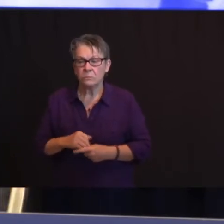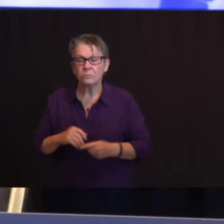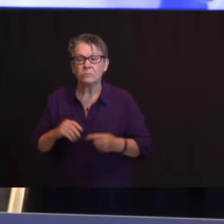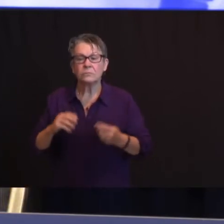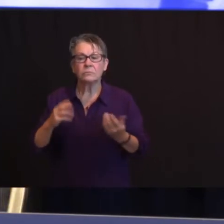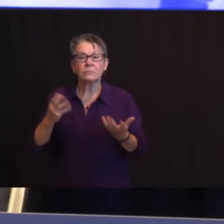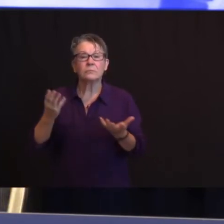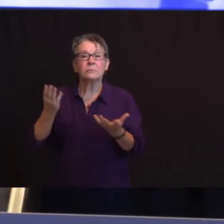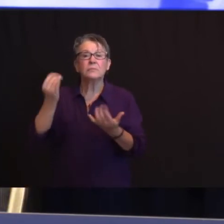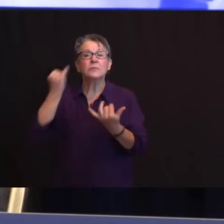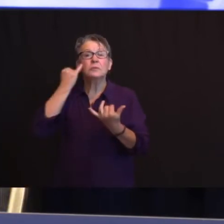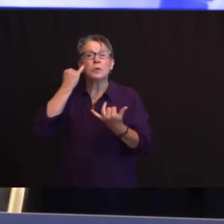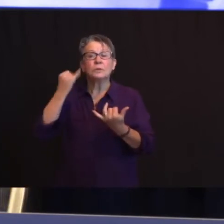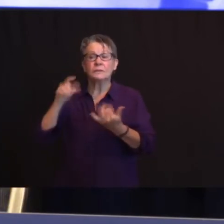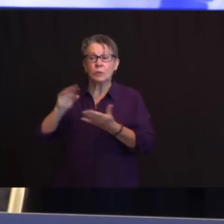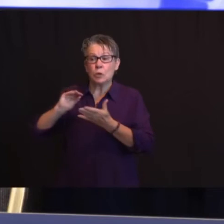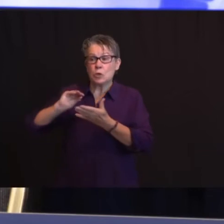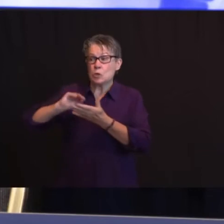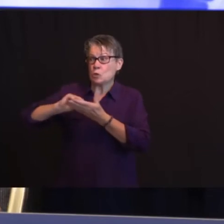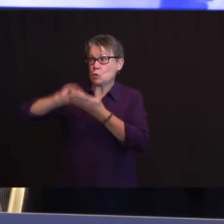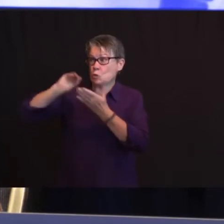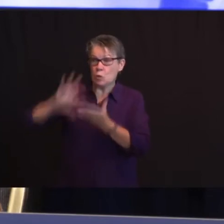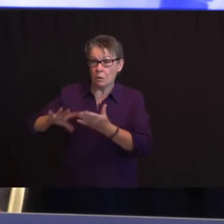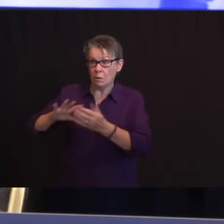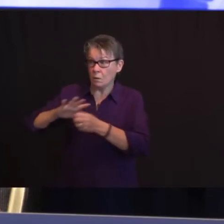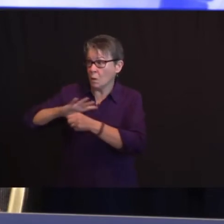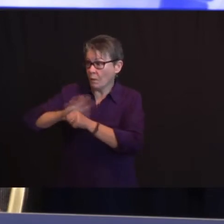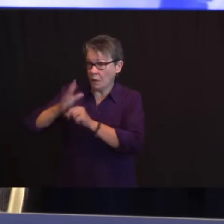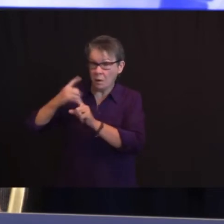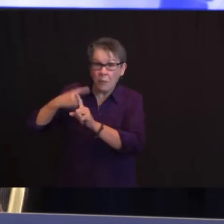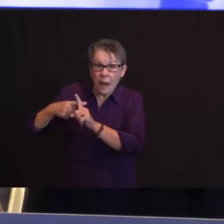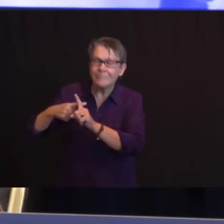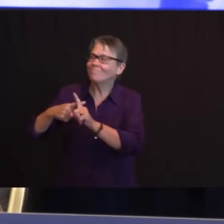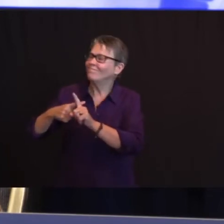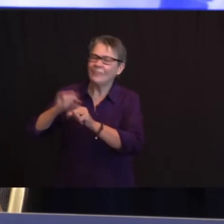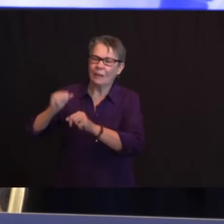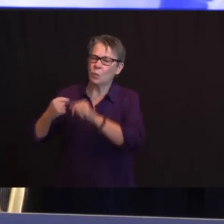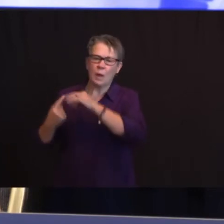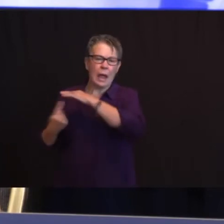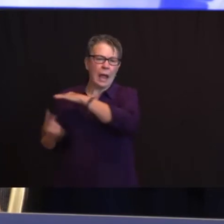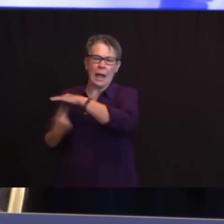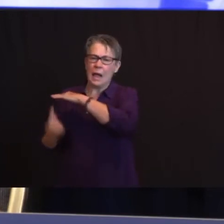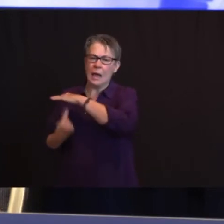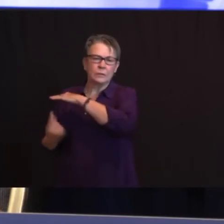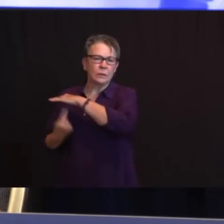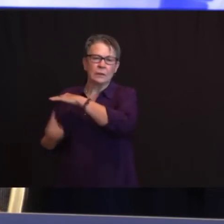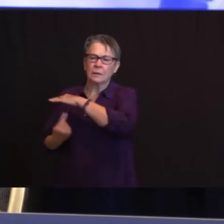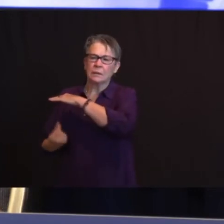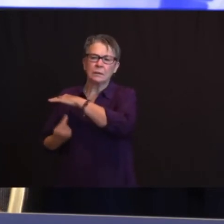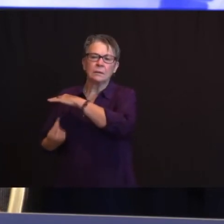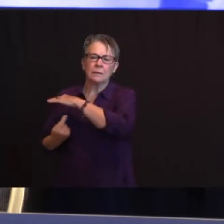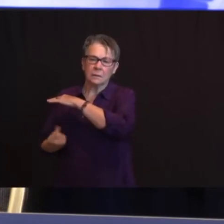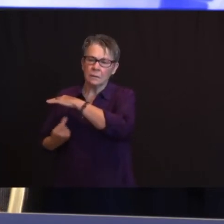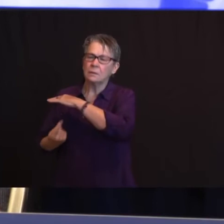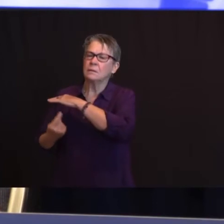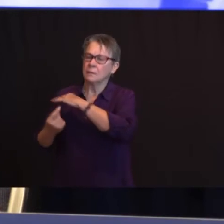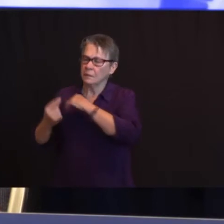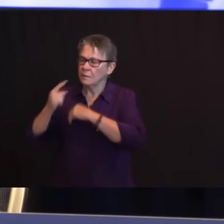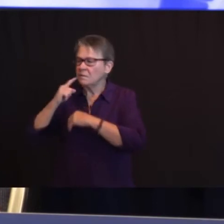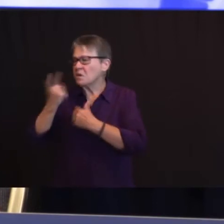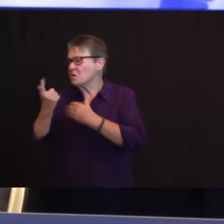from others for at least 10 days and be clear of symptoms for at least 24 hours. Anyone with symptoms or